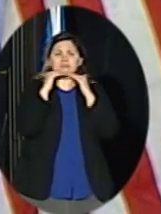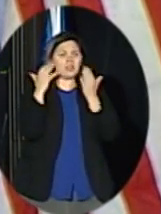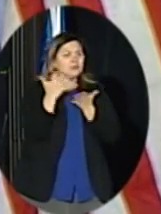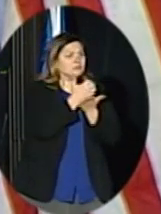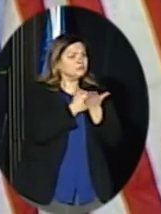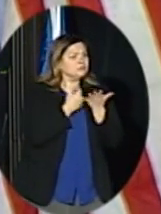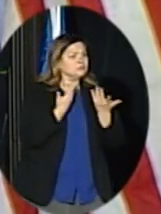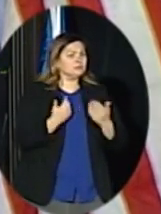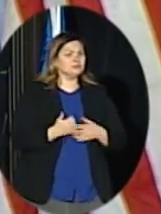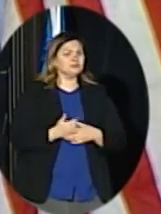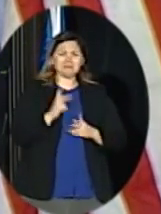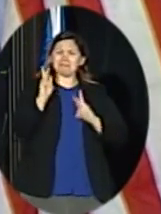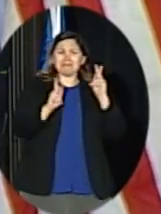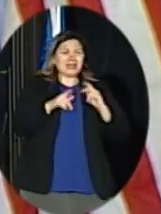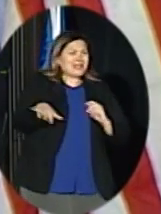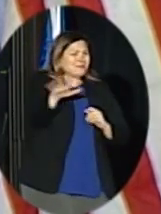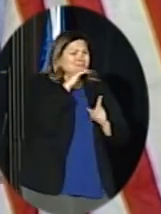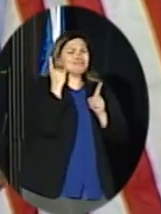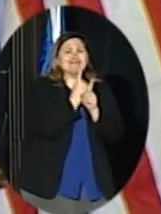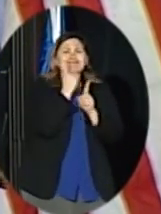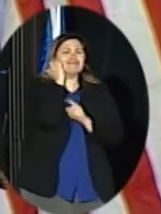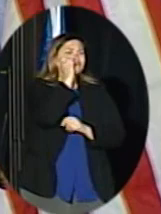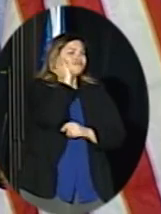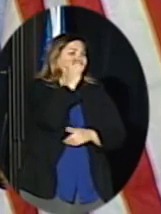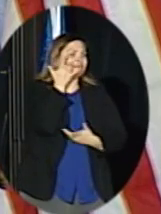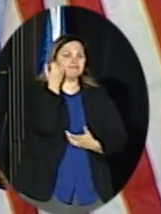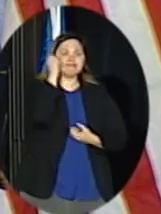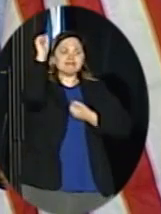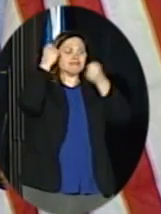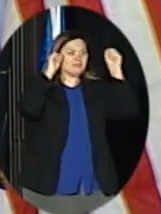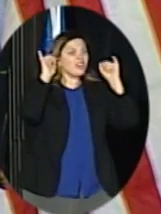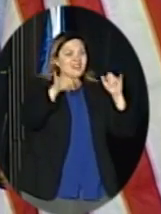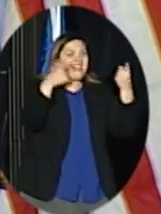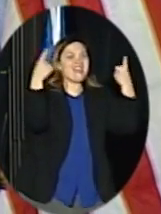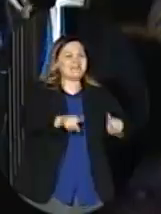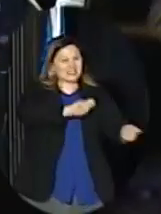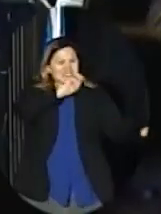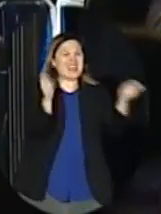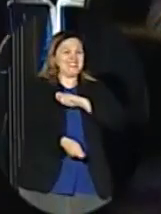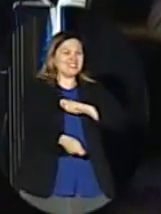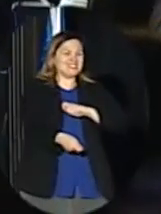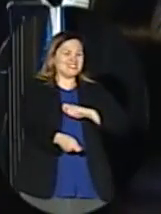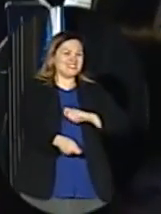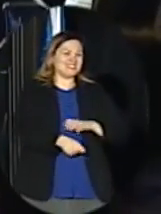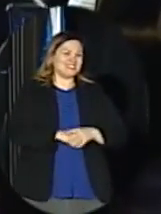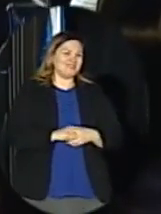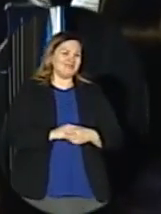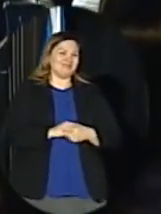stand up, that's how change happens. That's how change occurs.